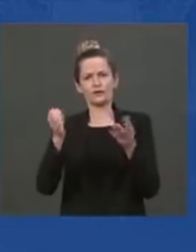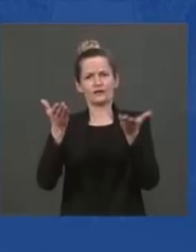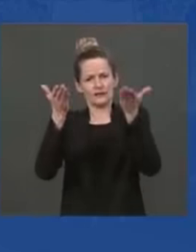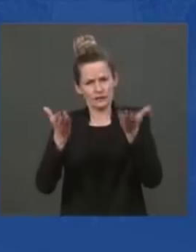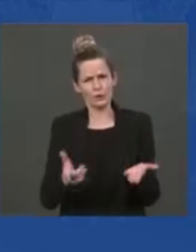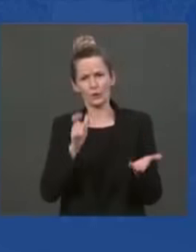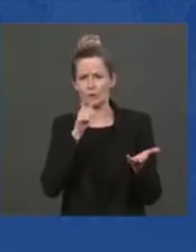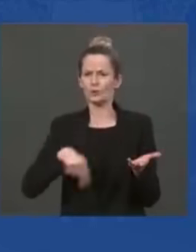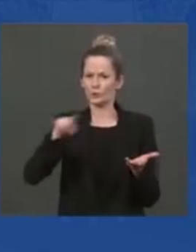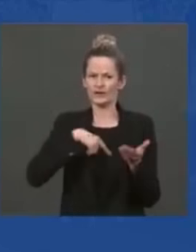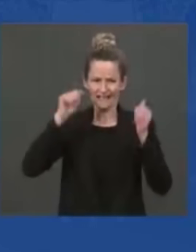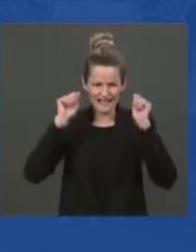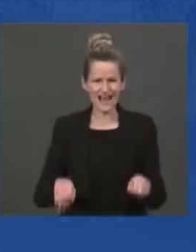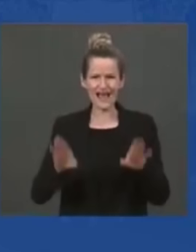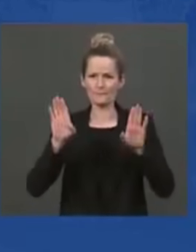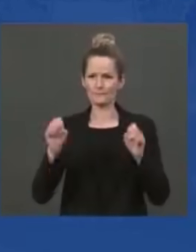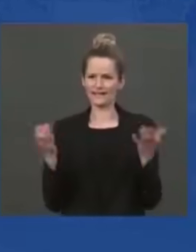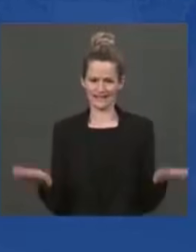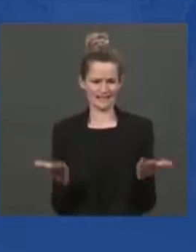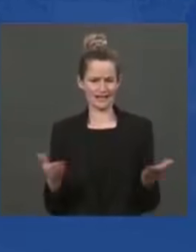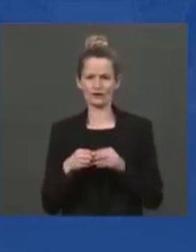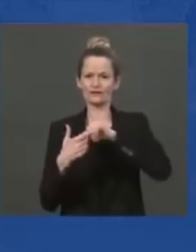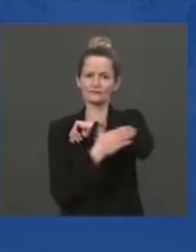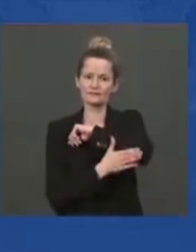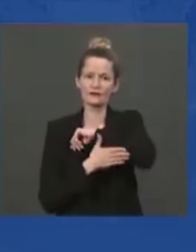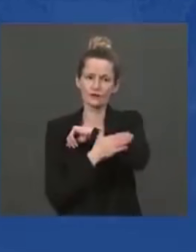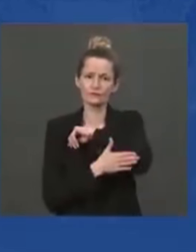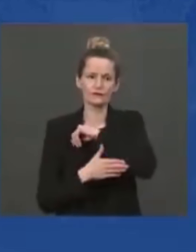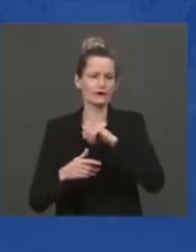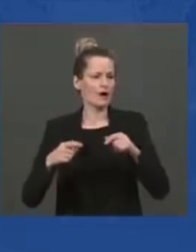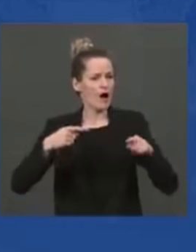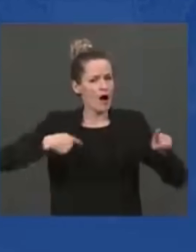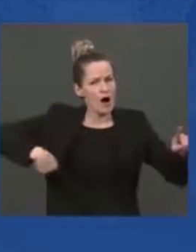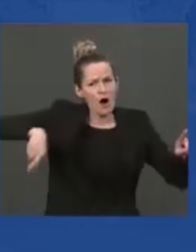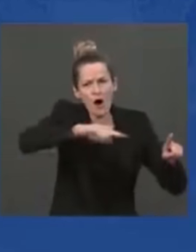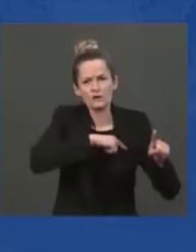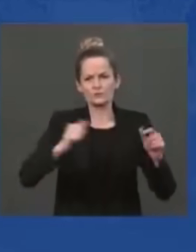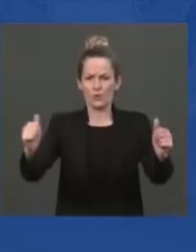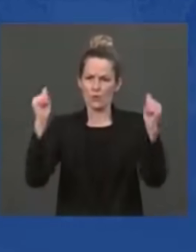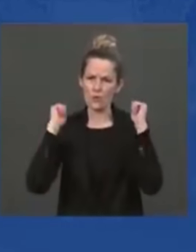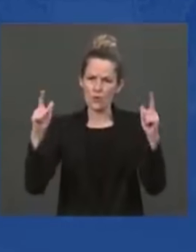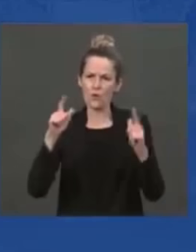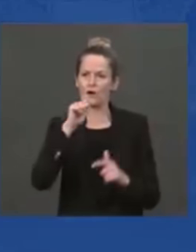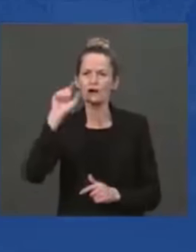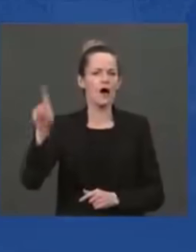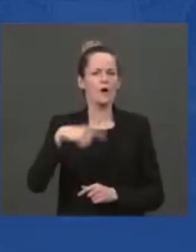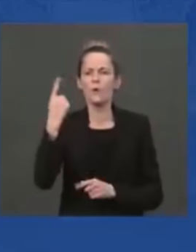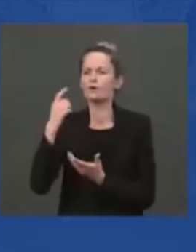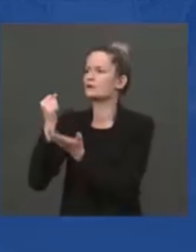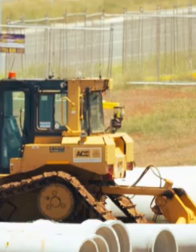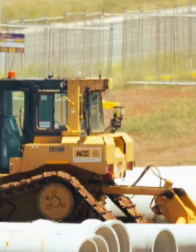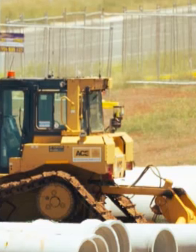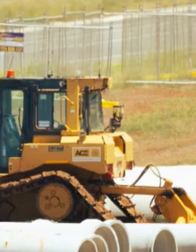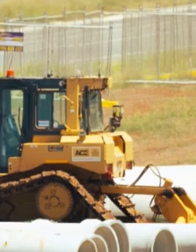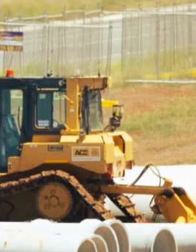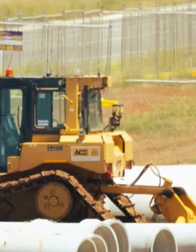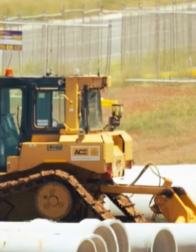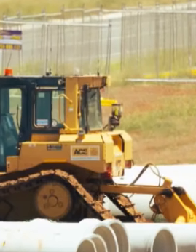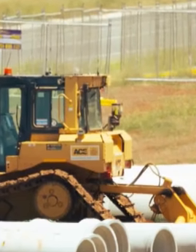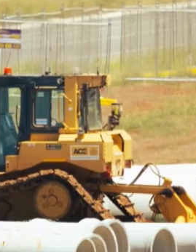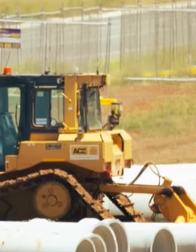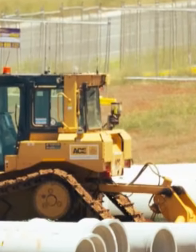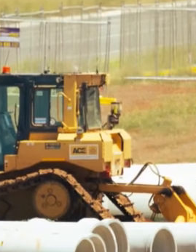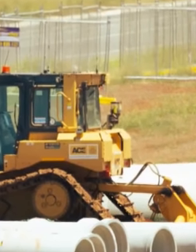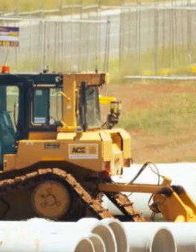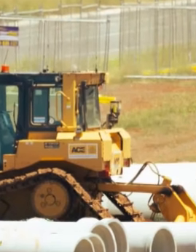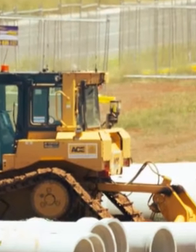where all of us, not just those at the top, are getting to share the benefits of a growing economy in the years ahead.